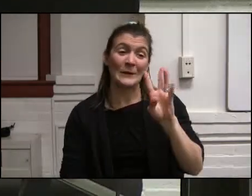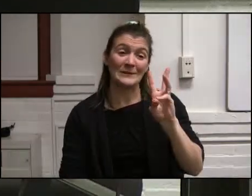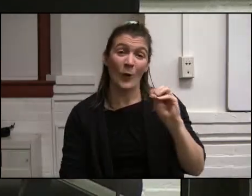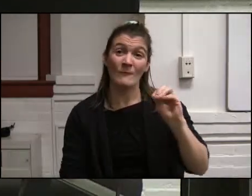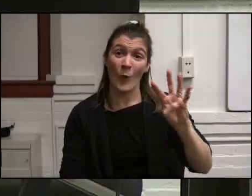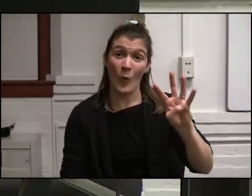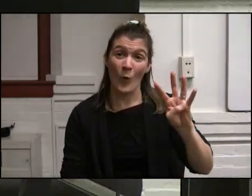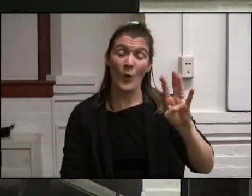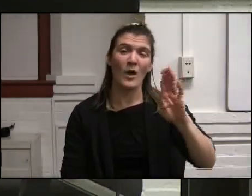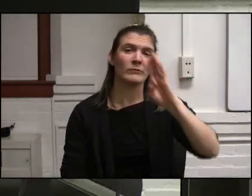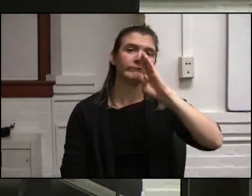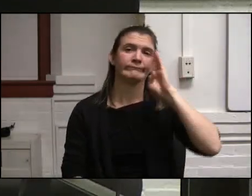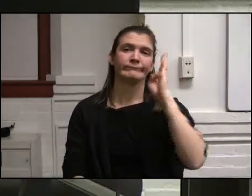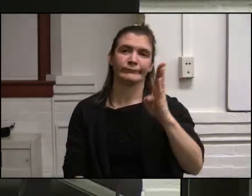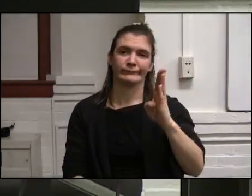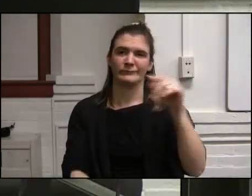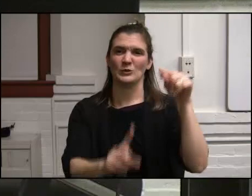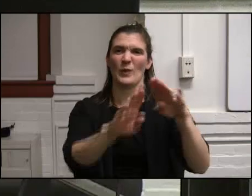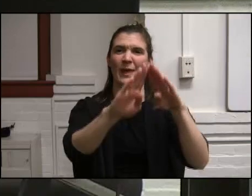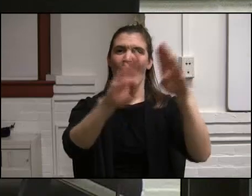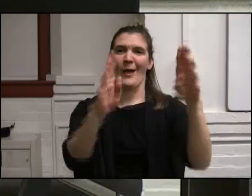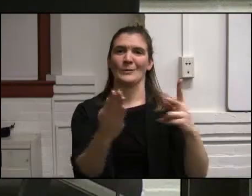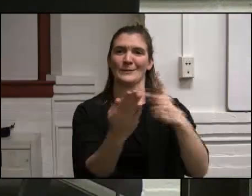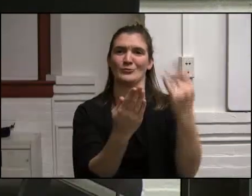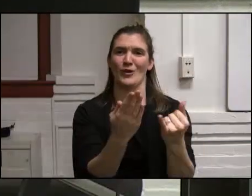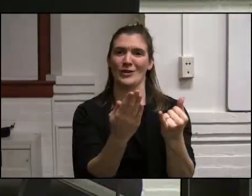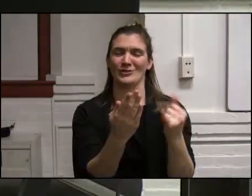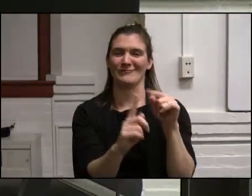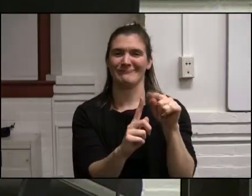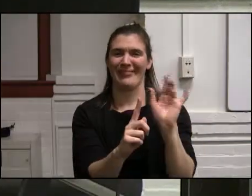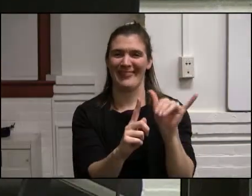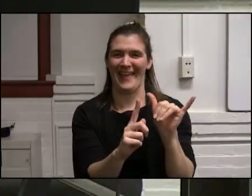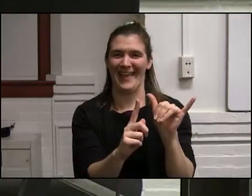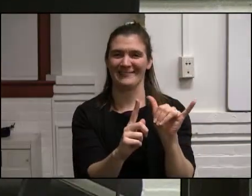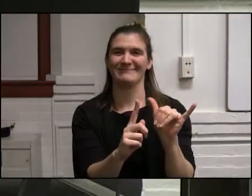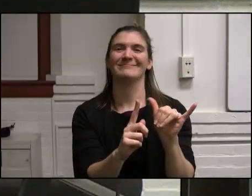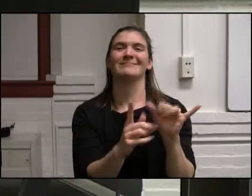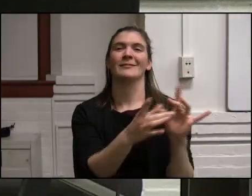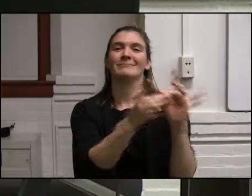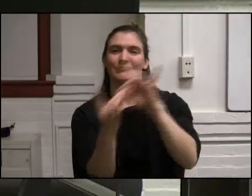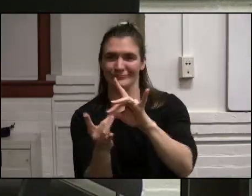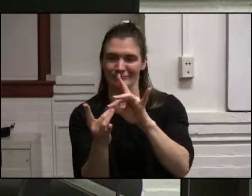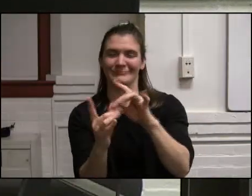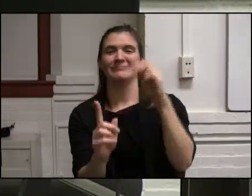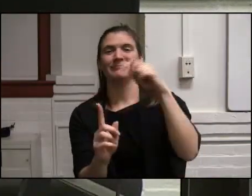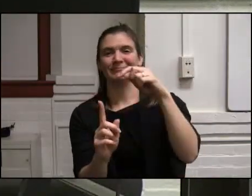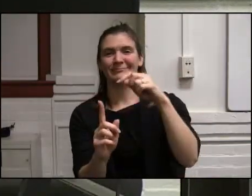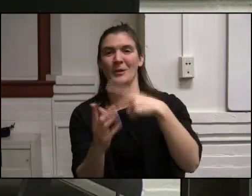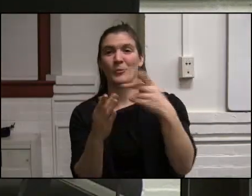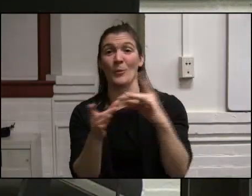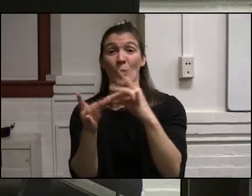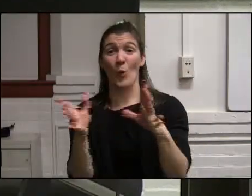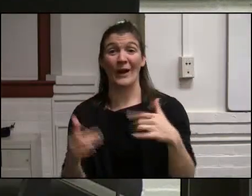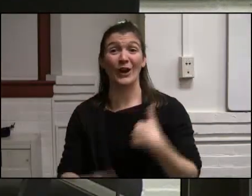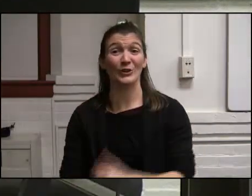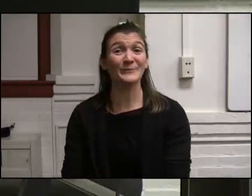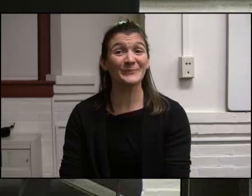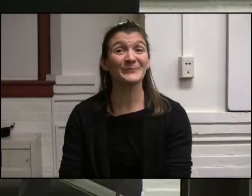254-4604. That gets you right to the front office, and you'll be directed to our program